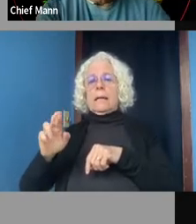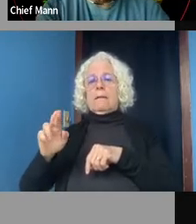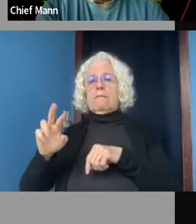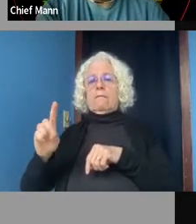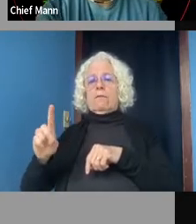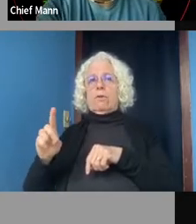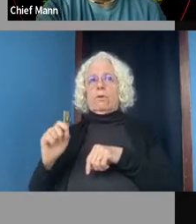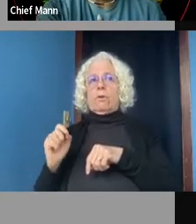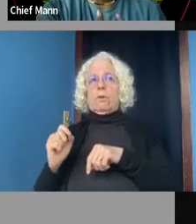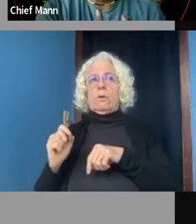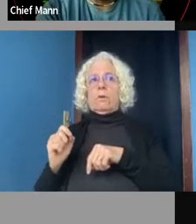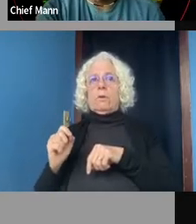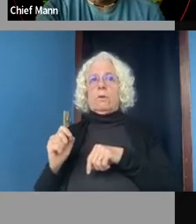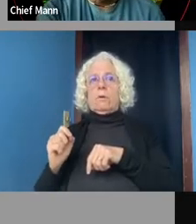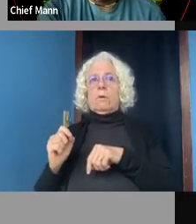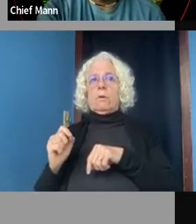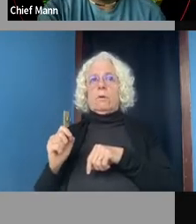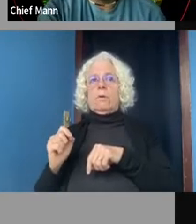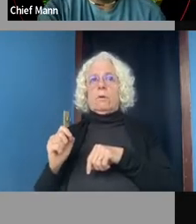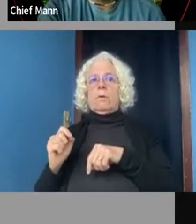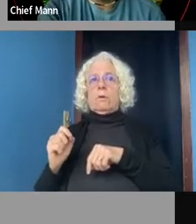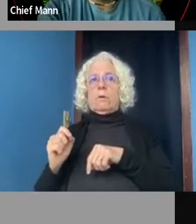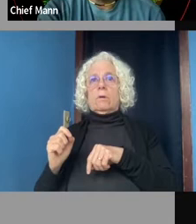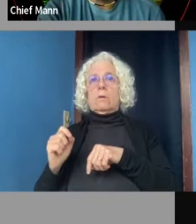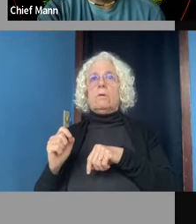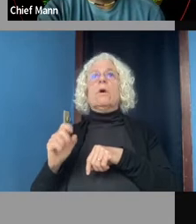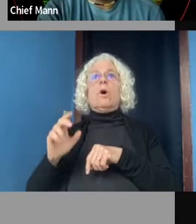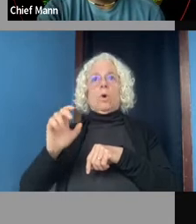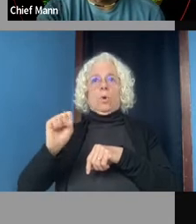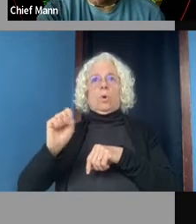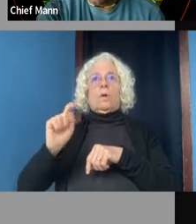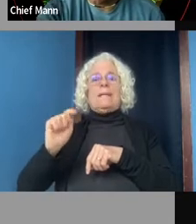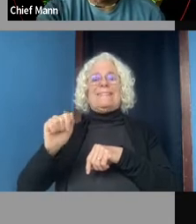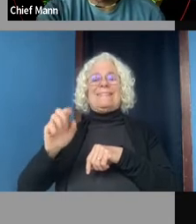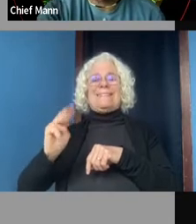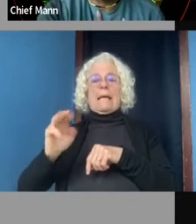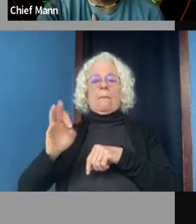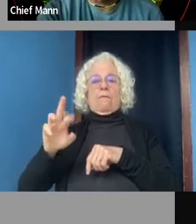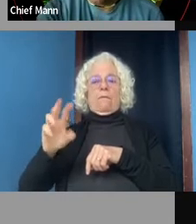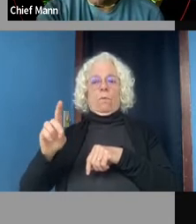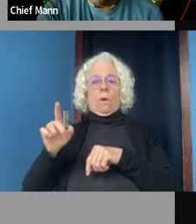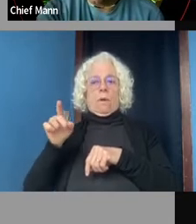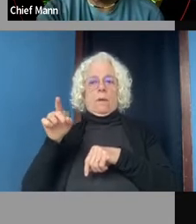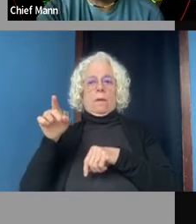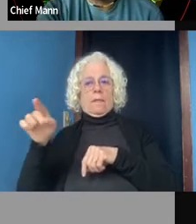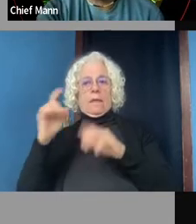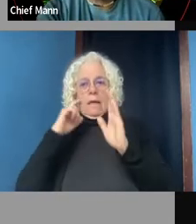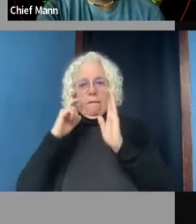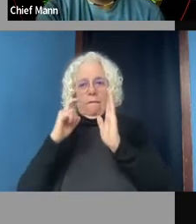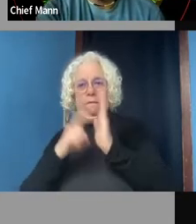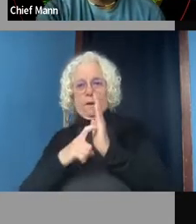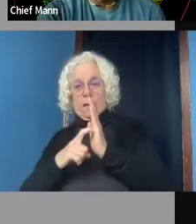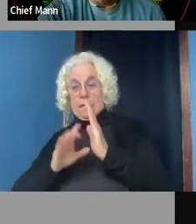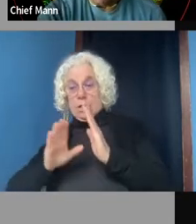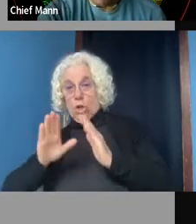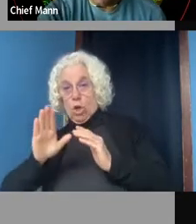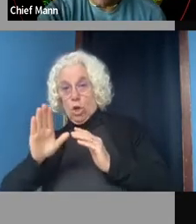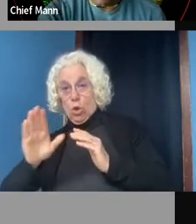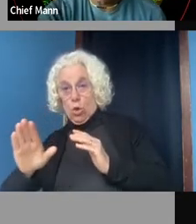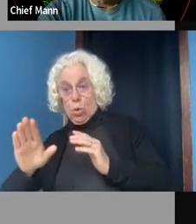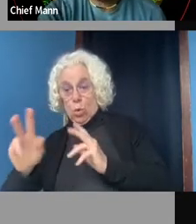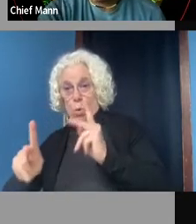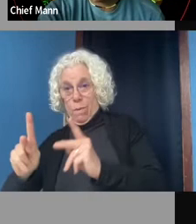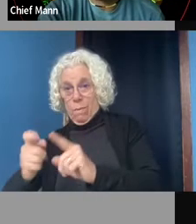they have now re-acknowledged, you know, that relationship between our ancestors and their ancestors and